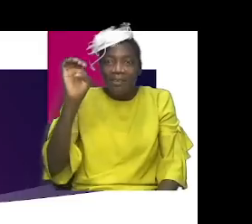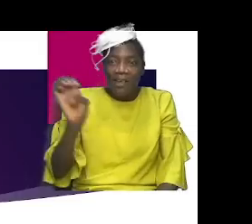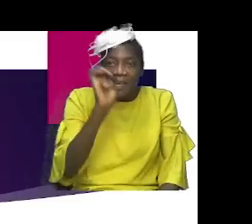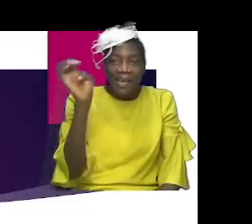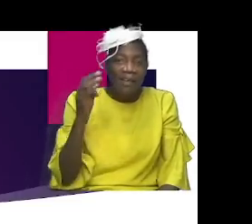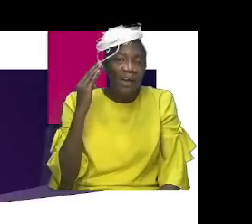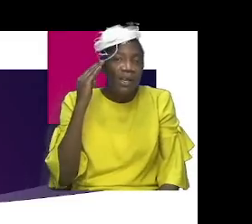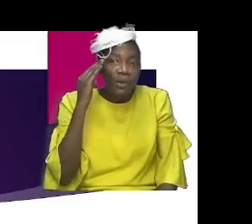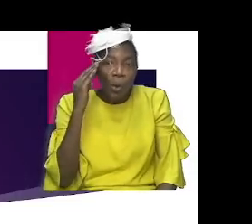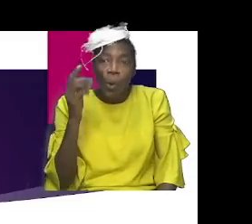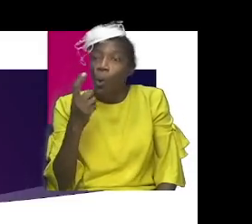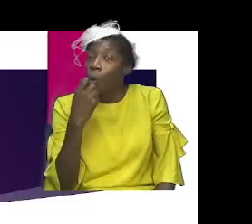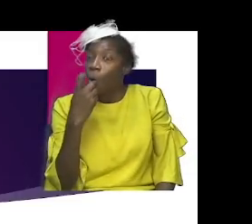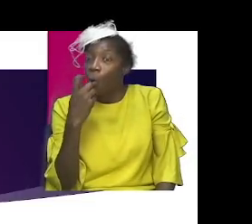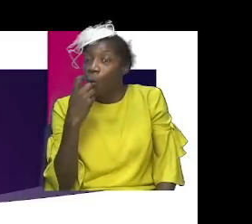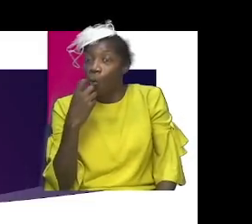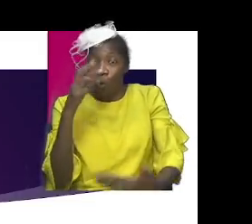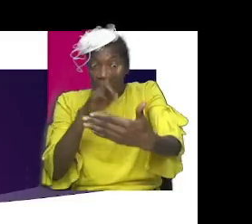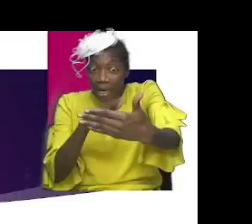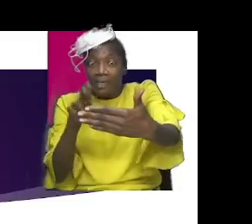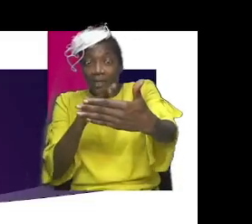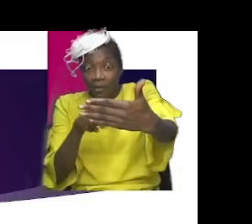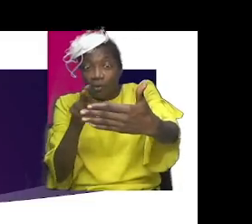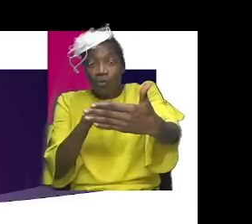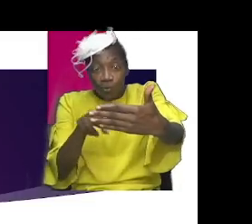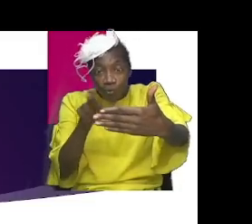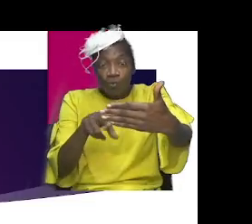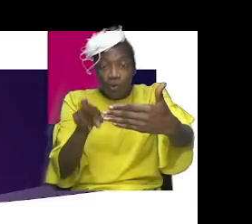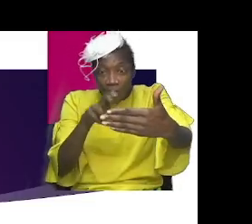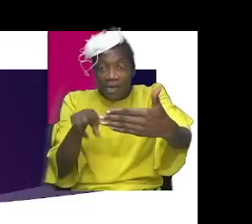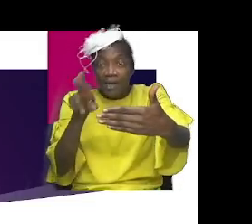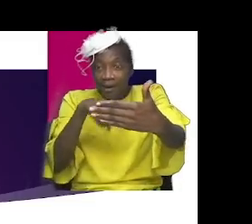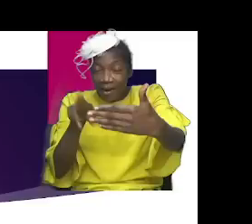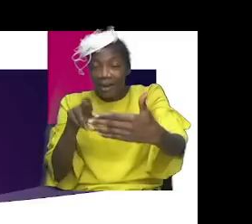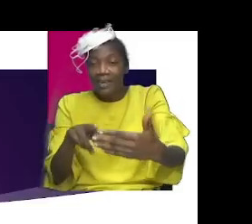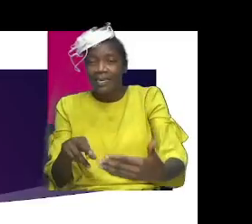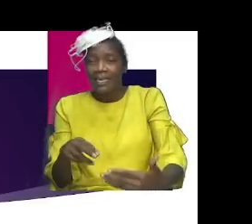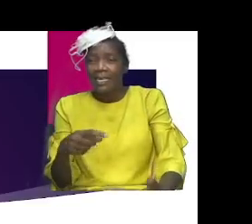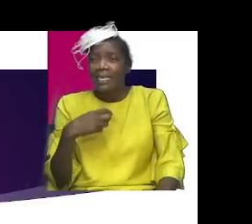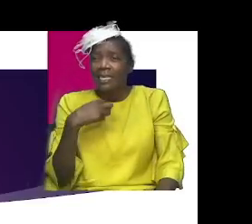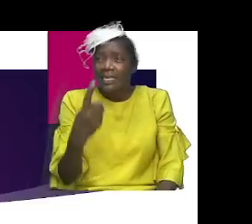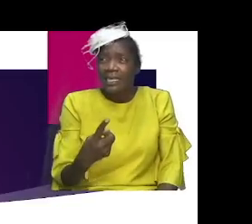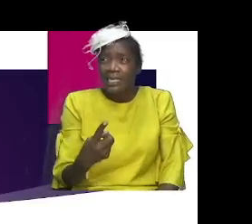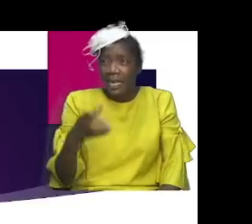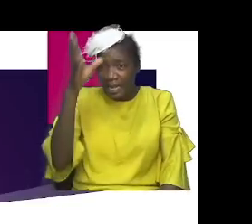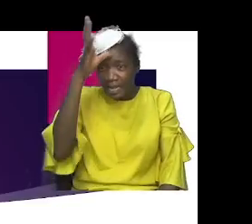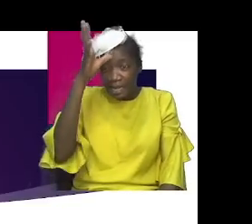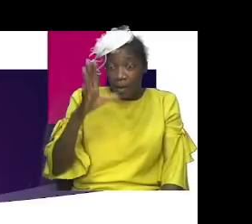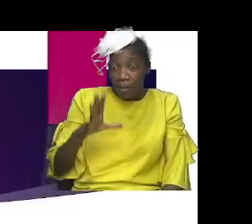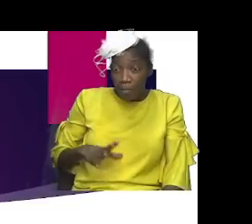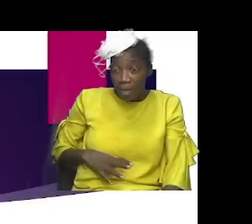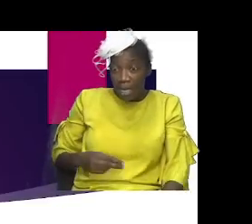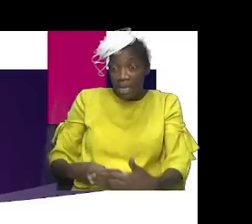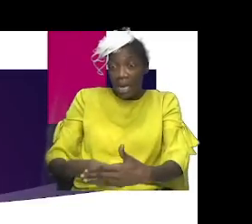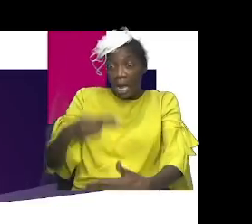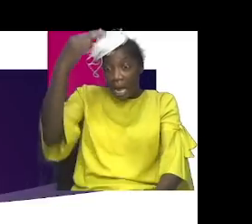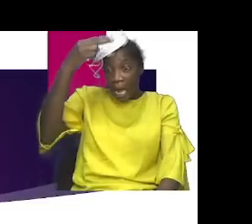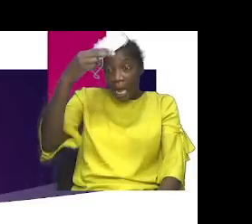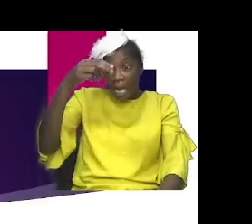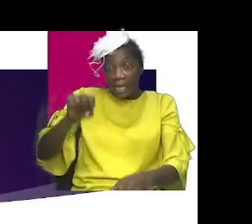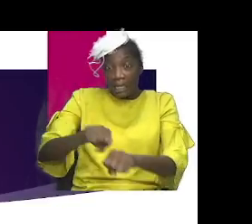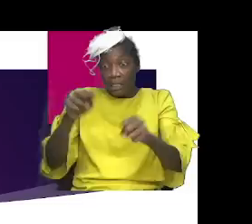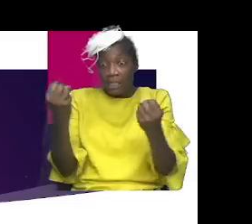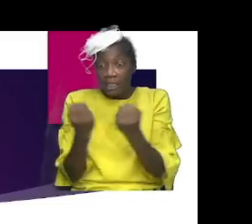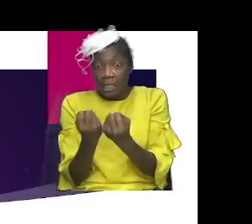tape. And all of a sudden, it was said that men in high society start tremble,